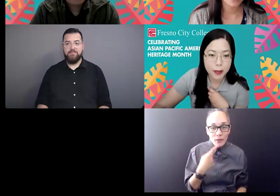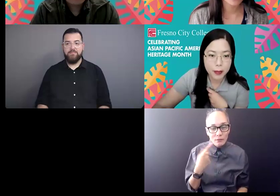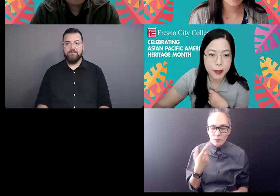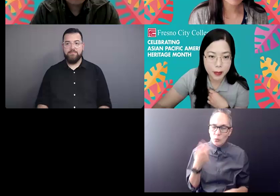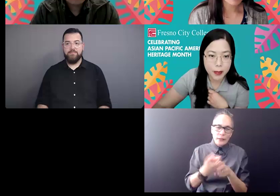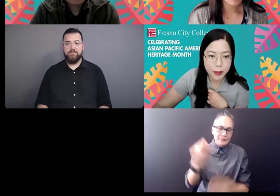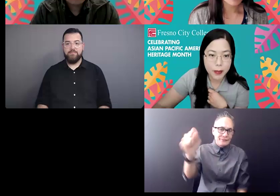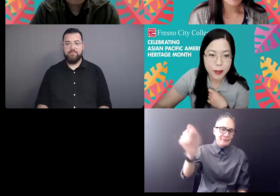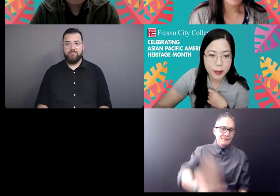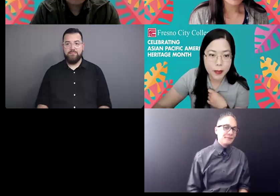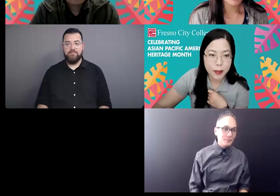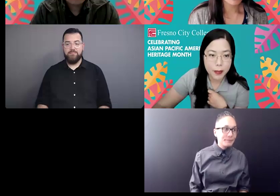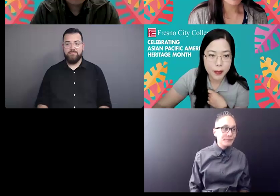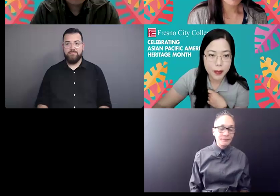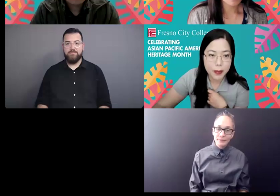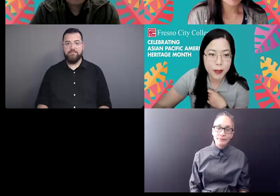difficult.